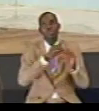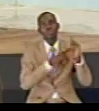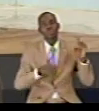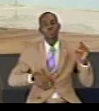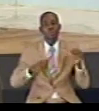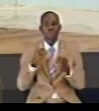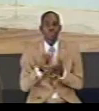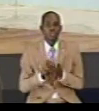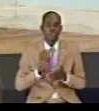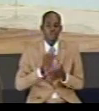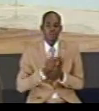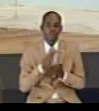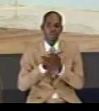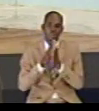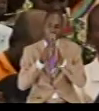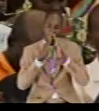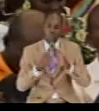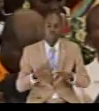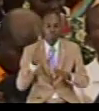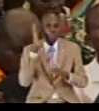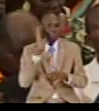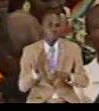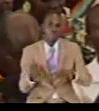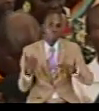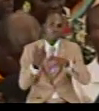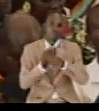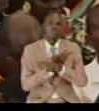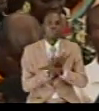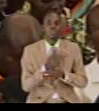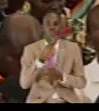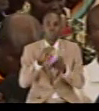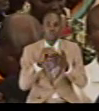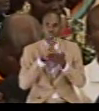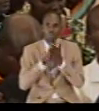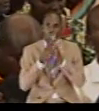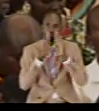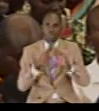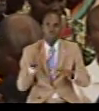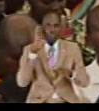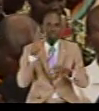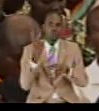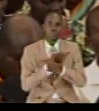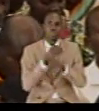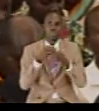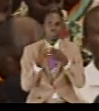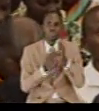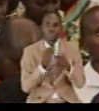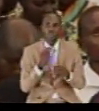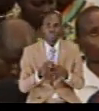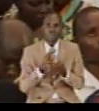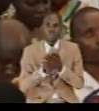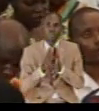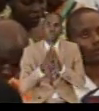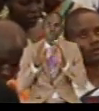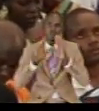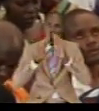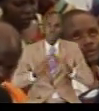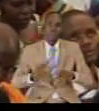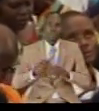multiply. Your peace will multiply. Peace in your heart. Peace in your